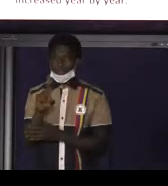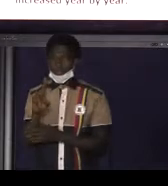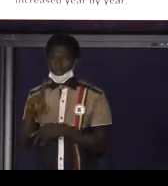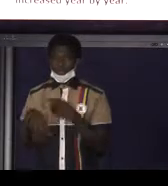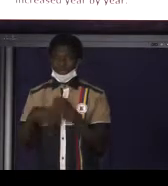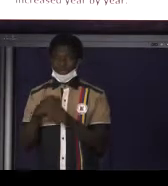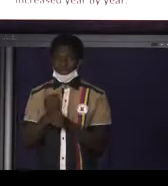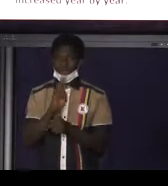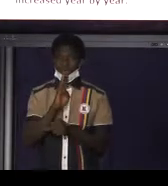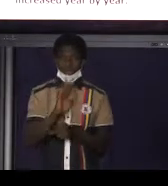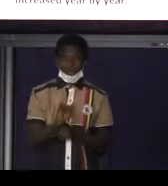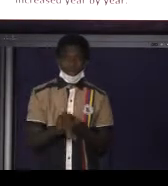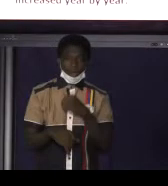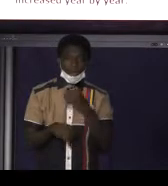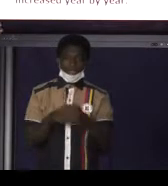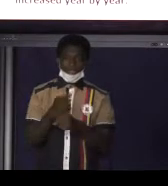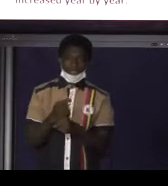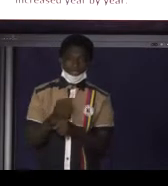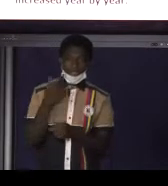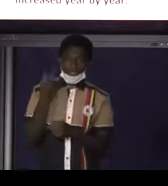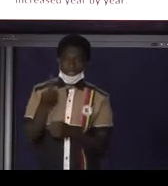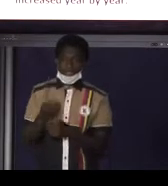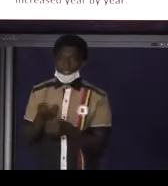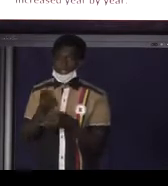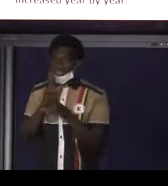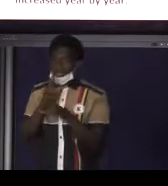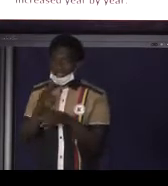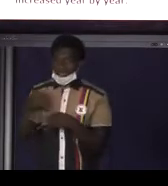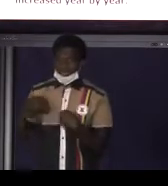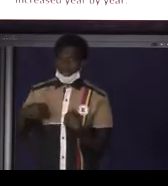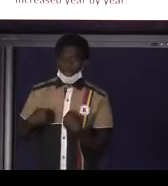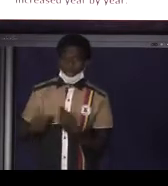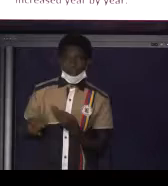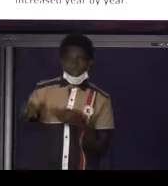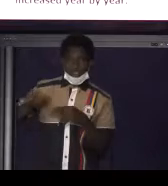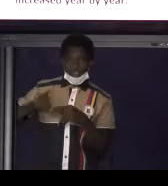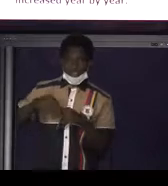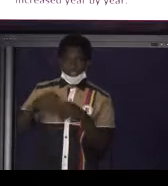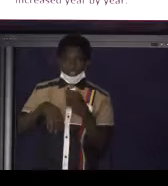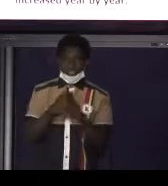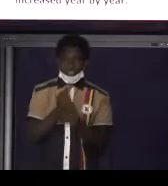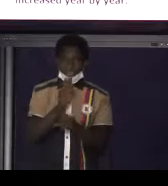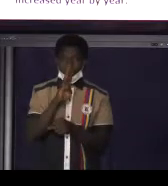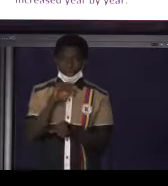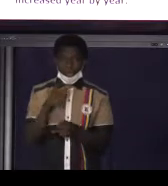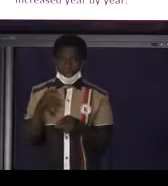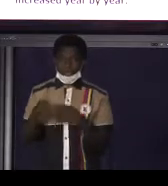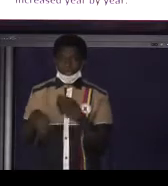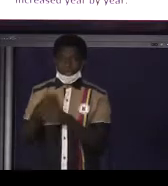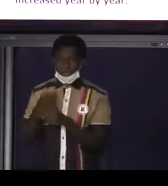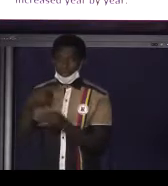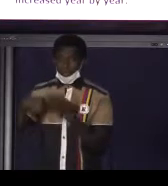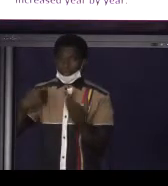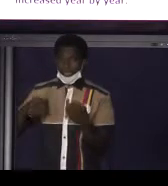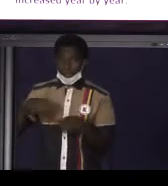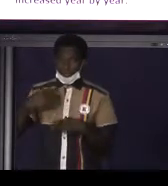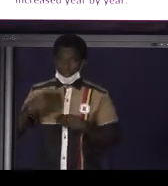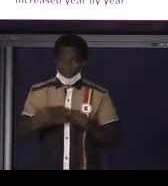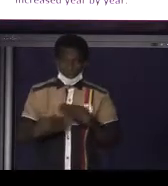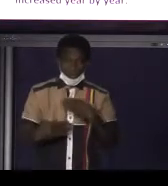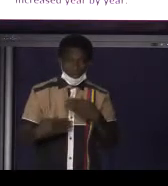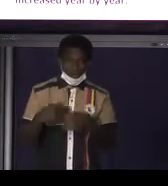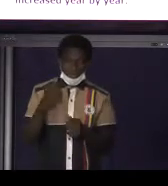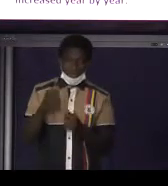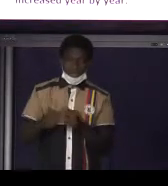by year. This output has increased year by year. That is talking about what happens